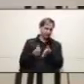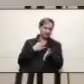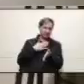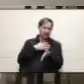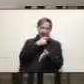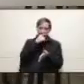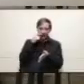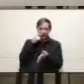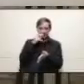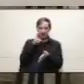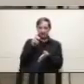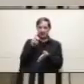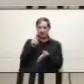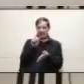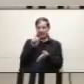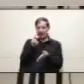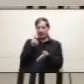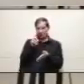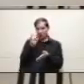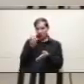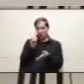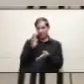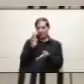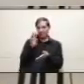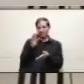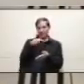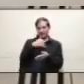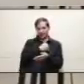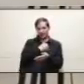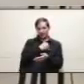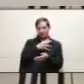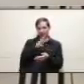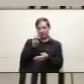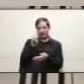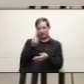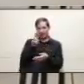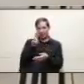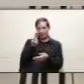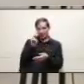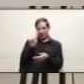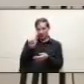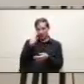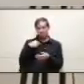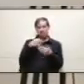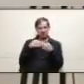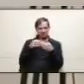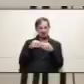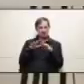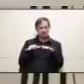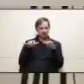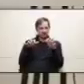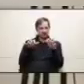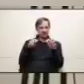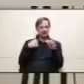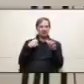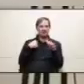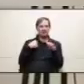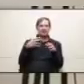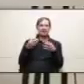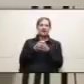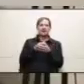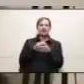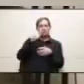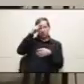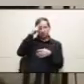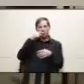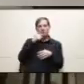is Ntando Maduna. A member of Parliament. I sit in the portfolio